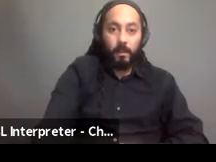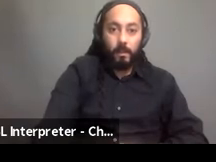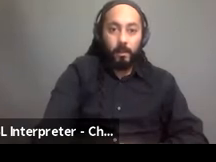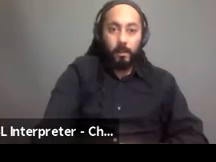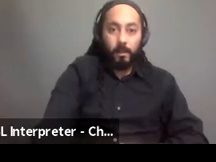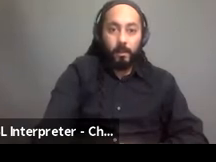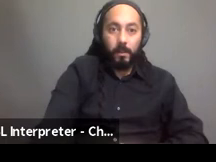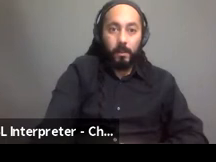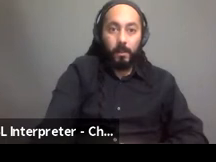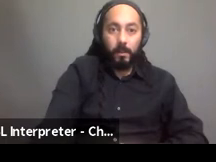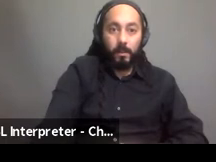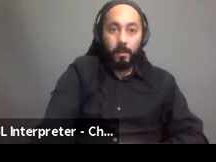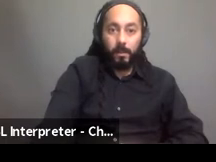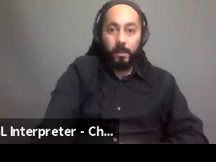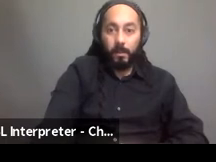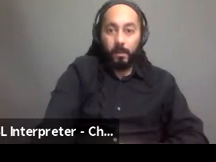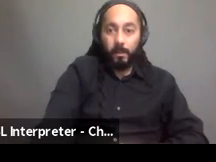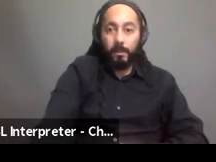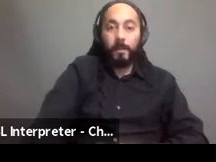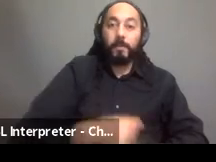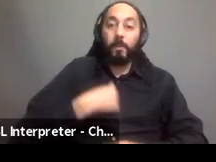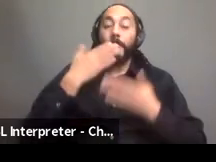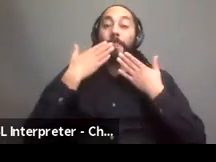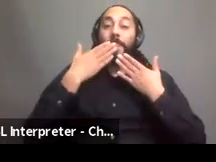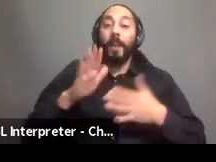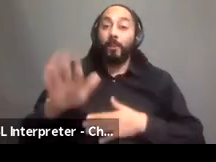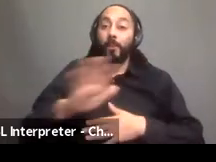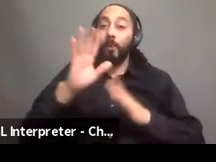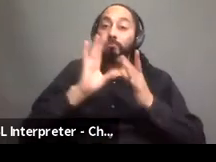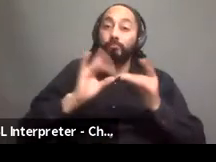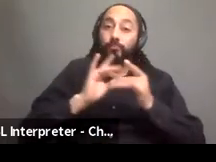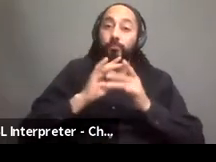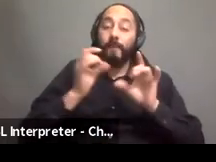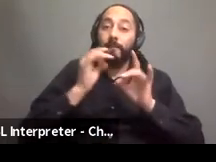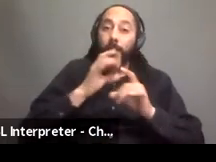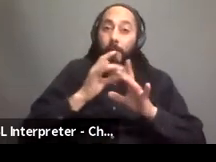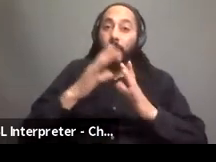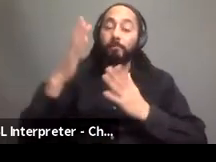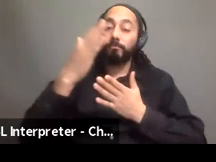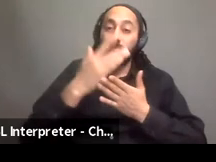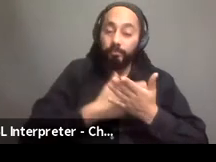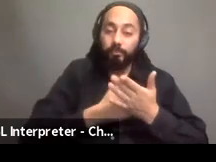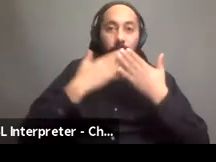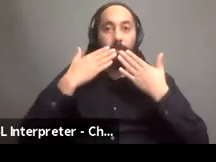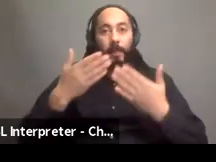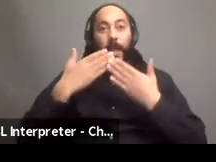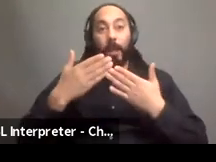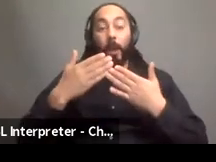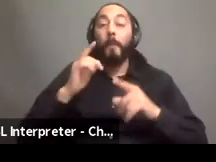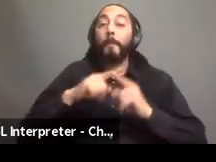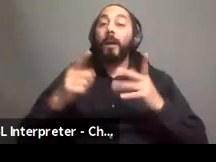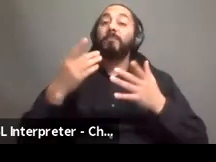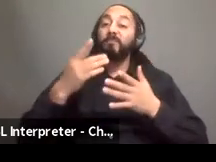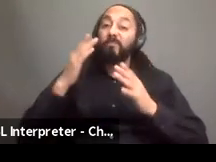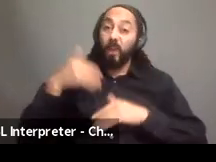Just to give a bit of a summary of some of the barriers that we do see come up, but this definitely isn't all of them. The fears